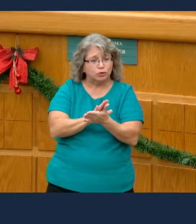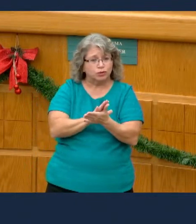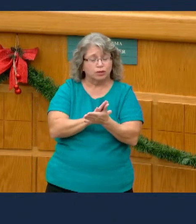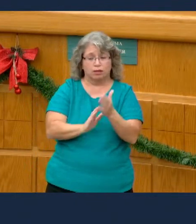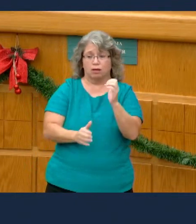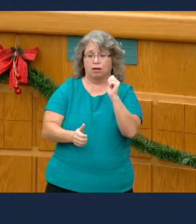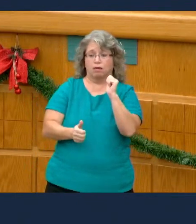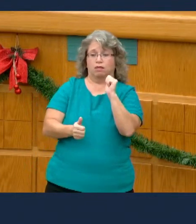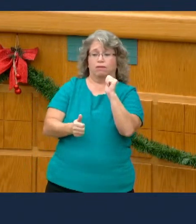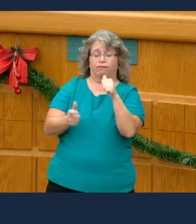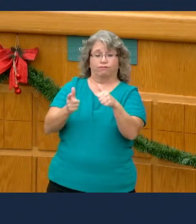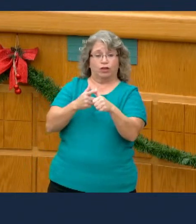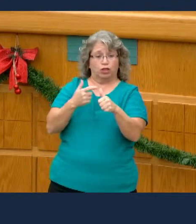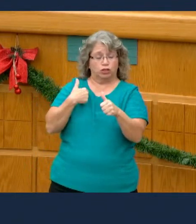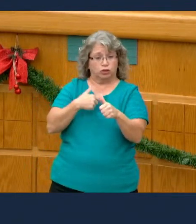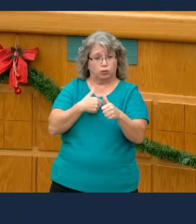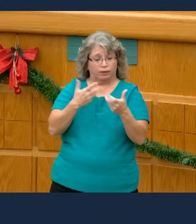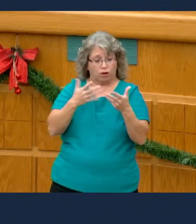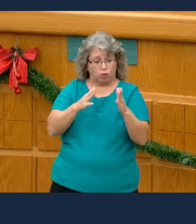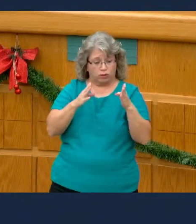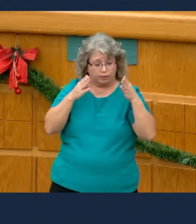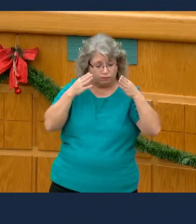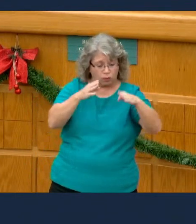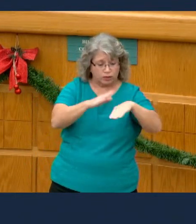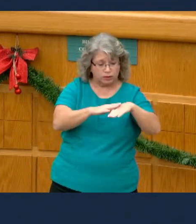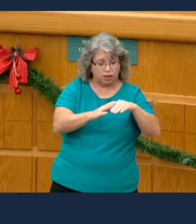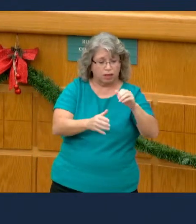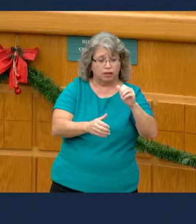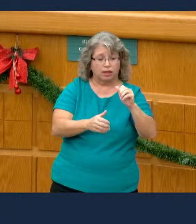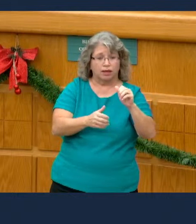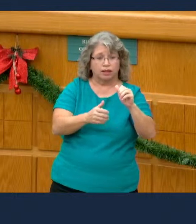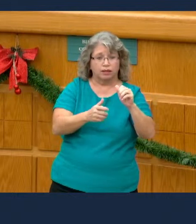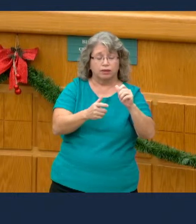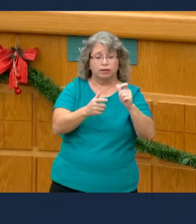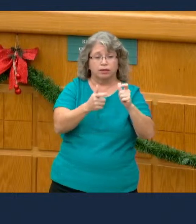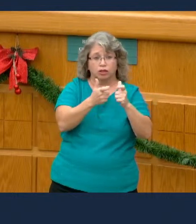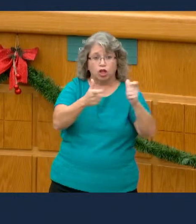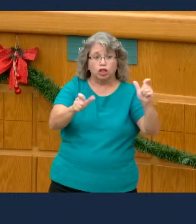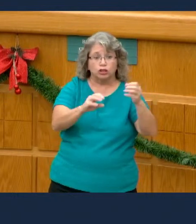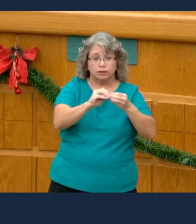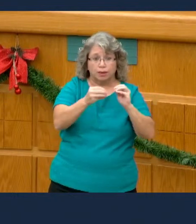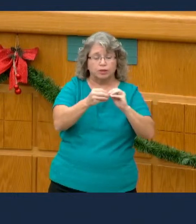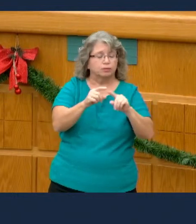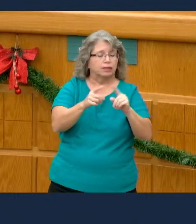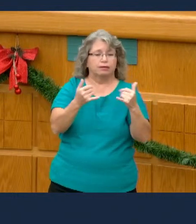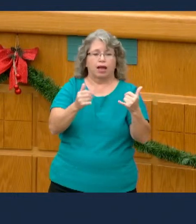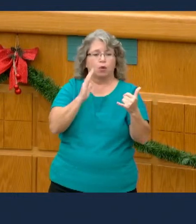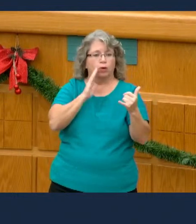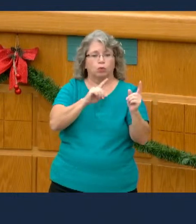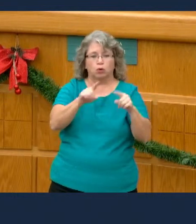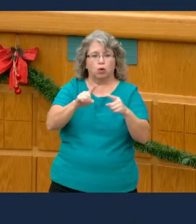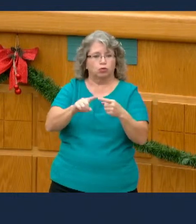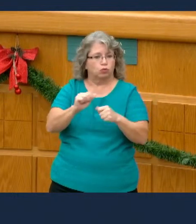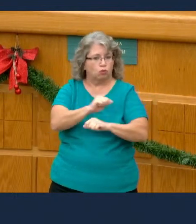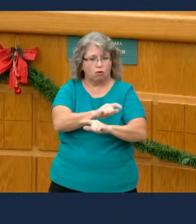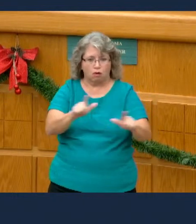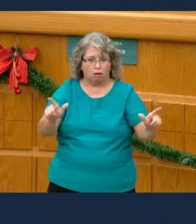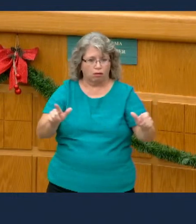most populated, but now we're going to extend that to everybody if they're willing to. We're also working with Flower Bluff